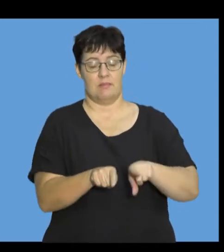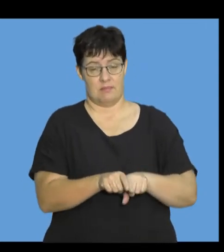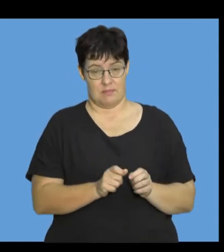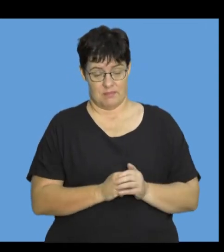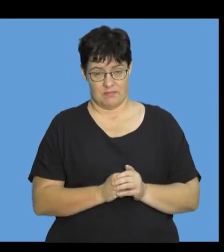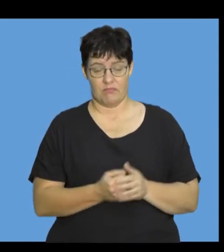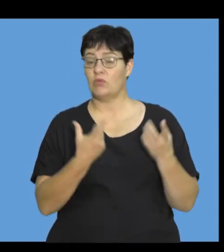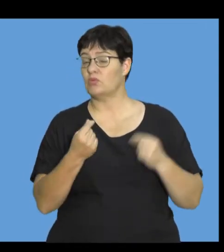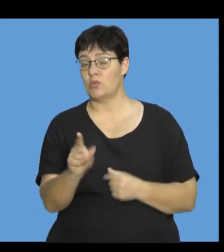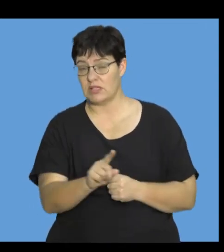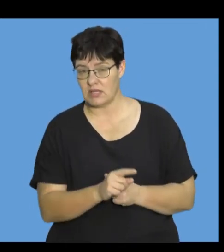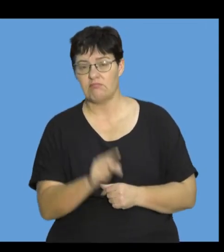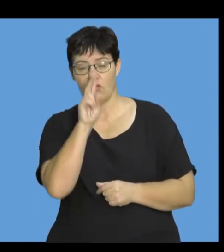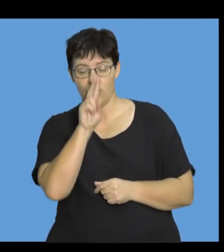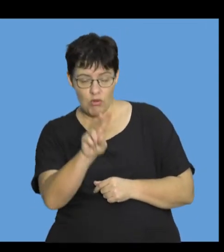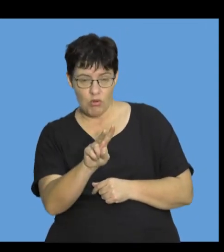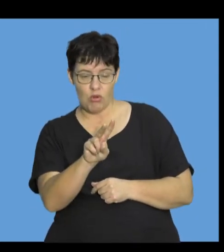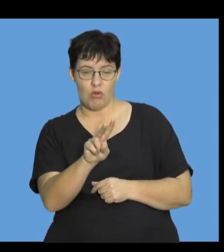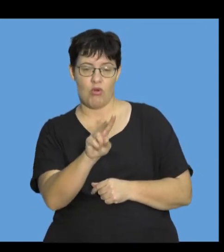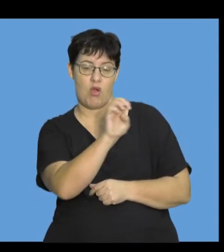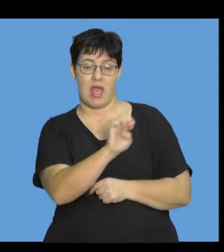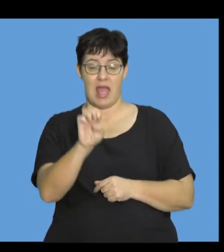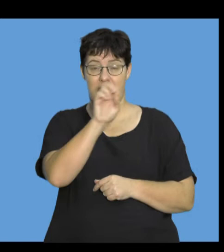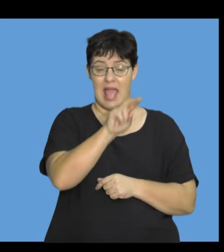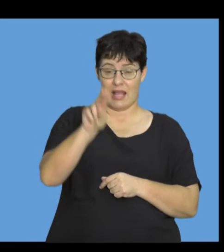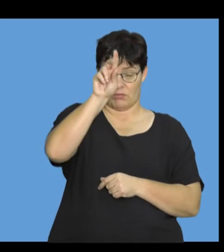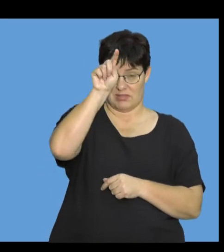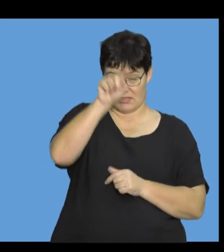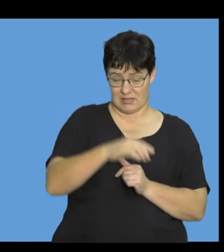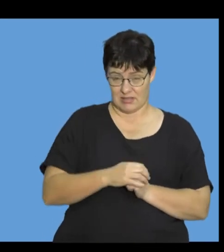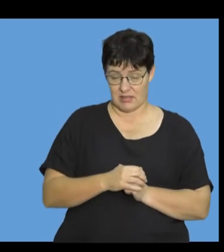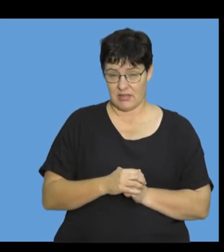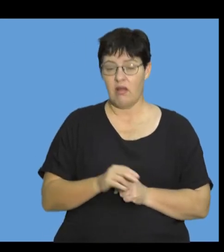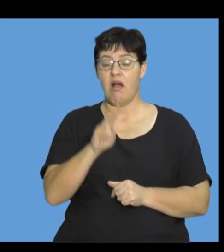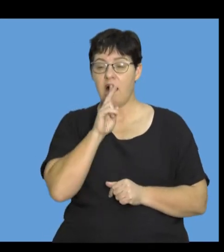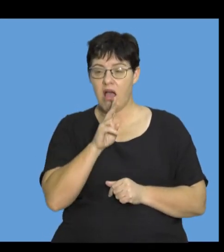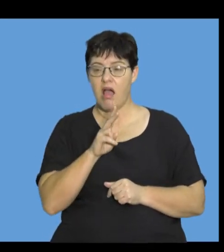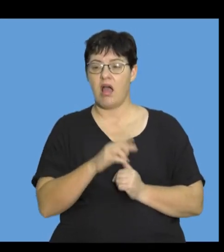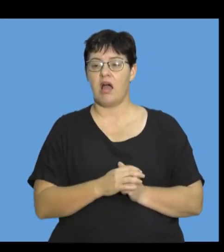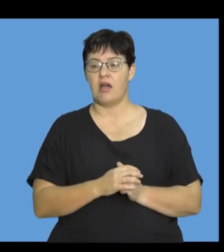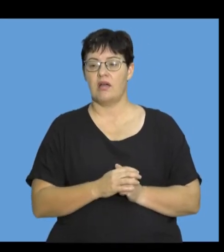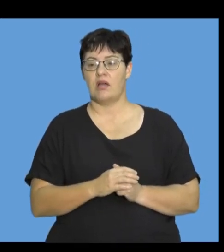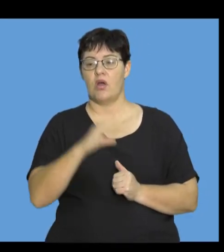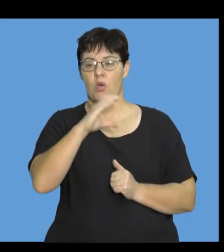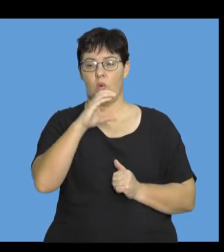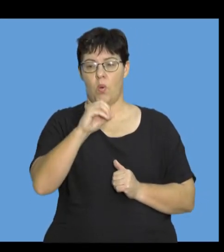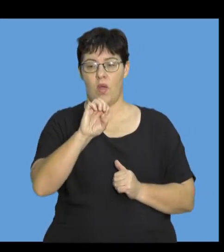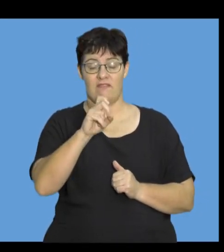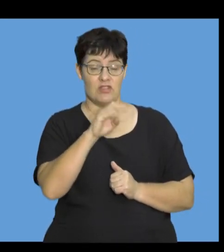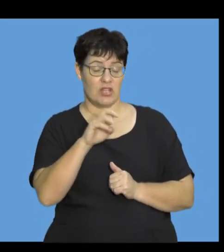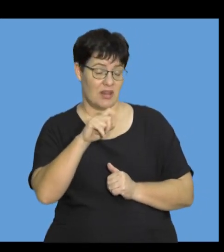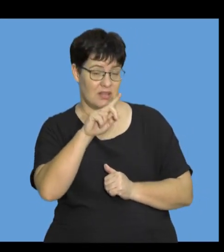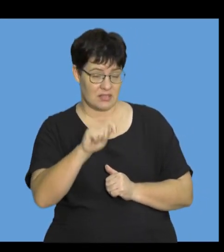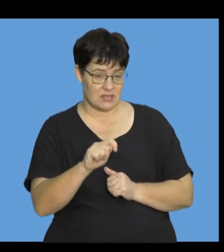do? You look at the exponents, right? And when you're looking at the exponents, the coefficients of the variable are